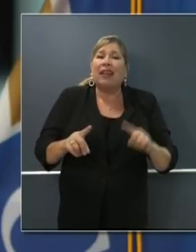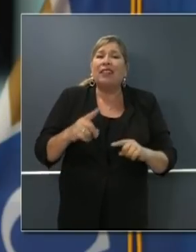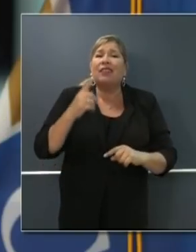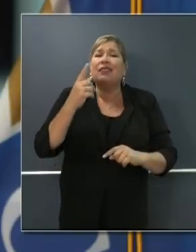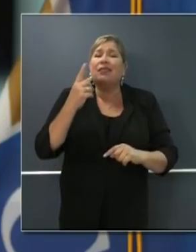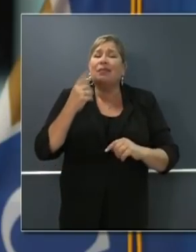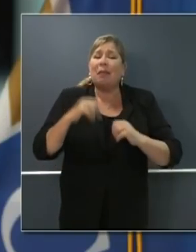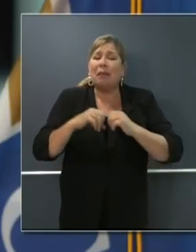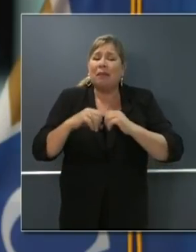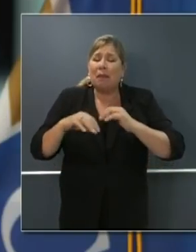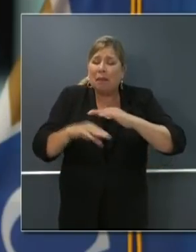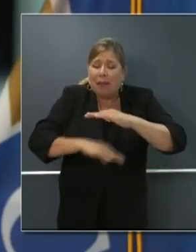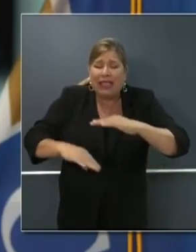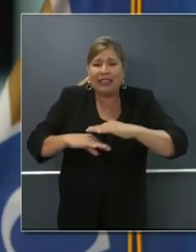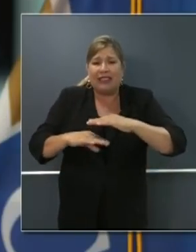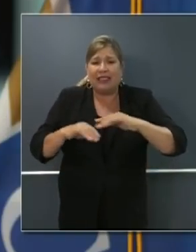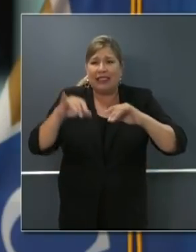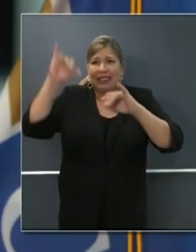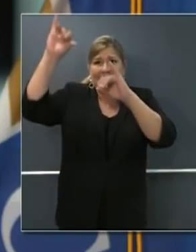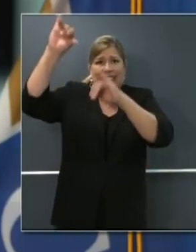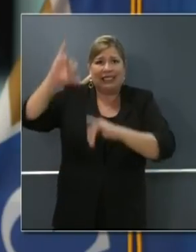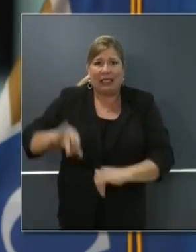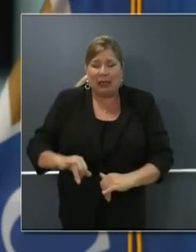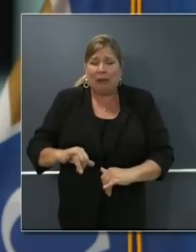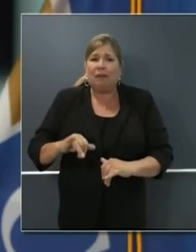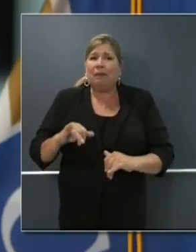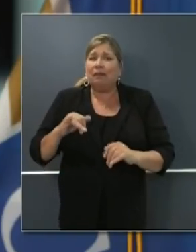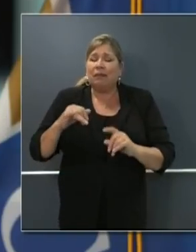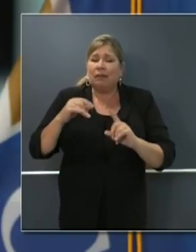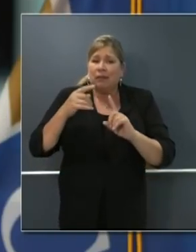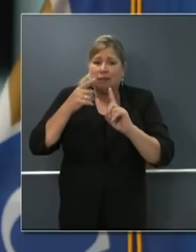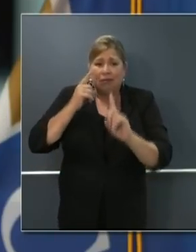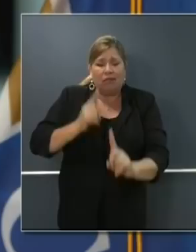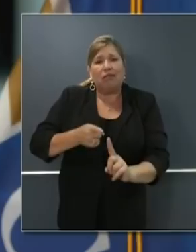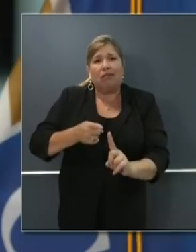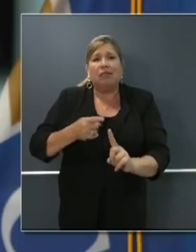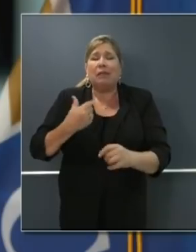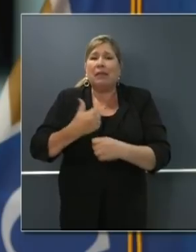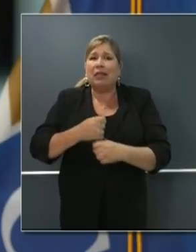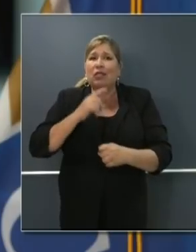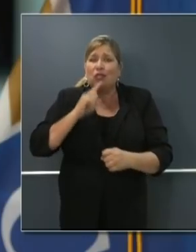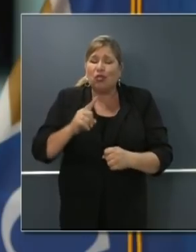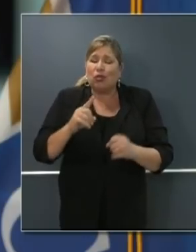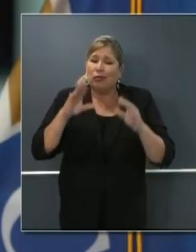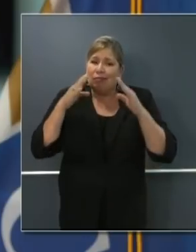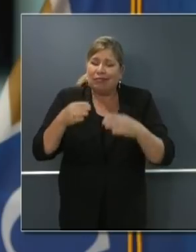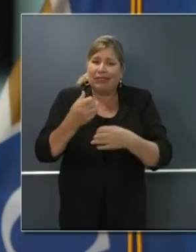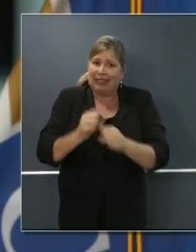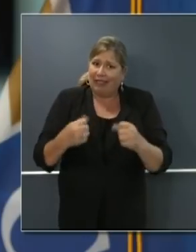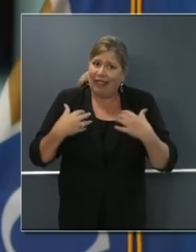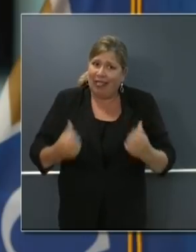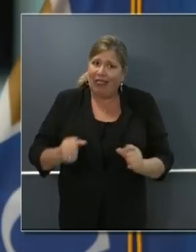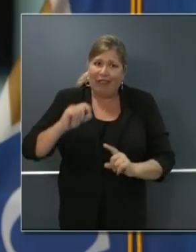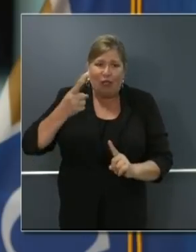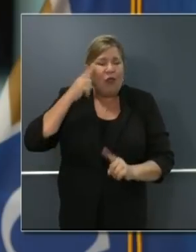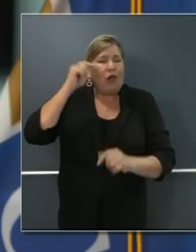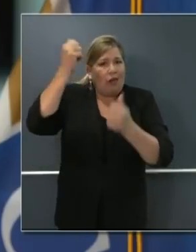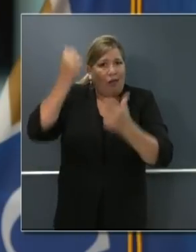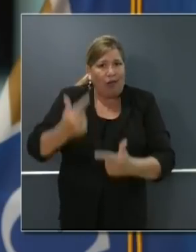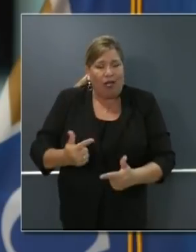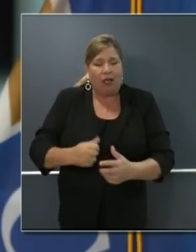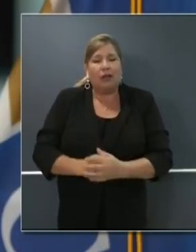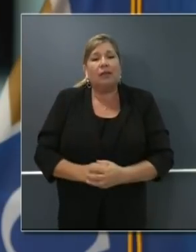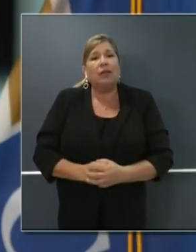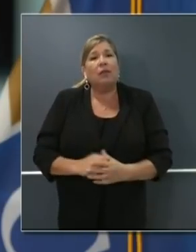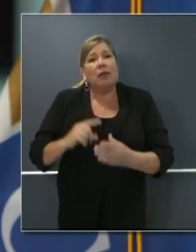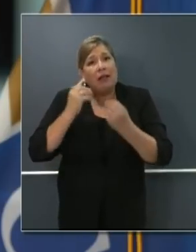that we do foundationally want to see advanced throughout the state of California. But no, in real time, we're working with